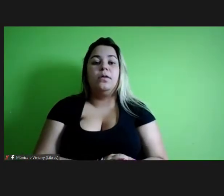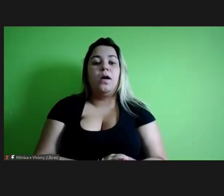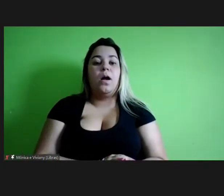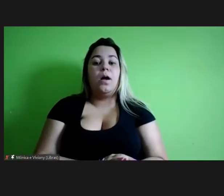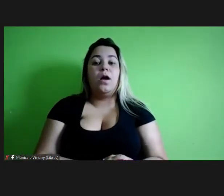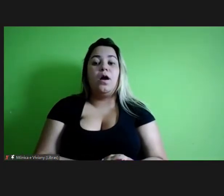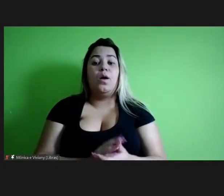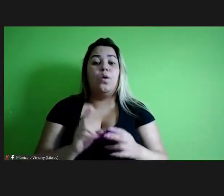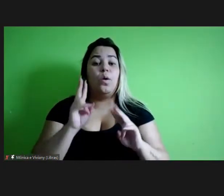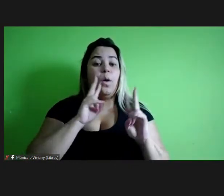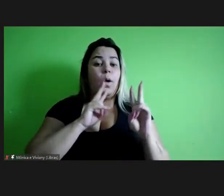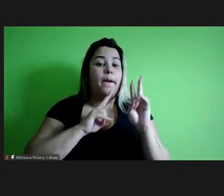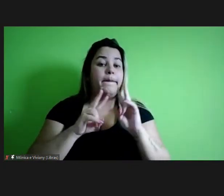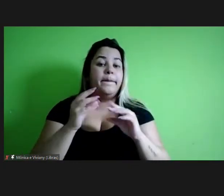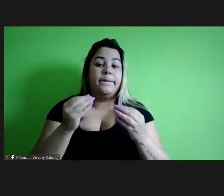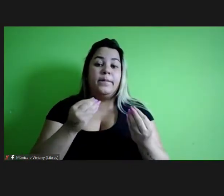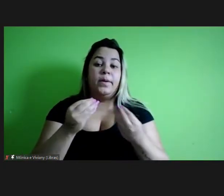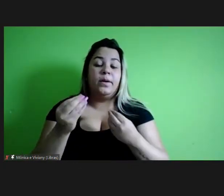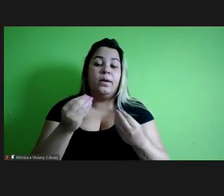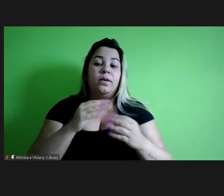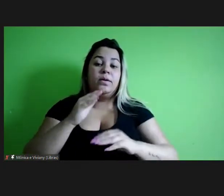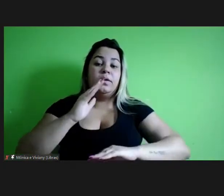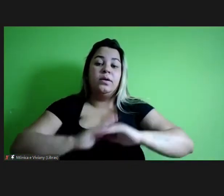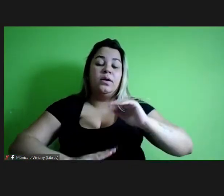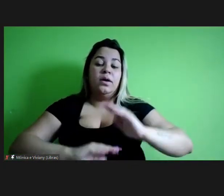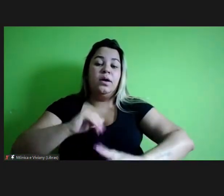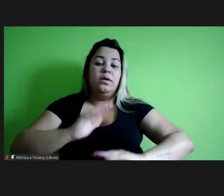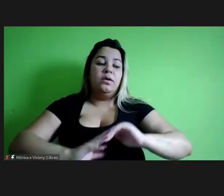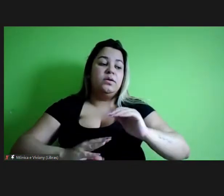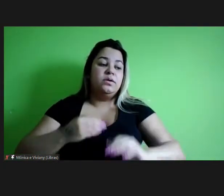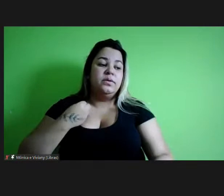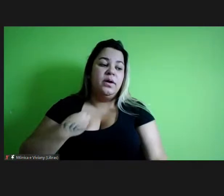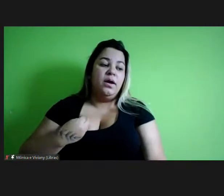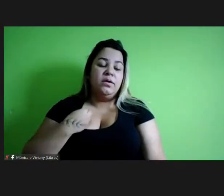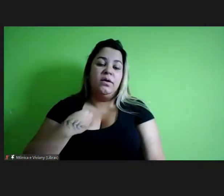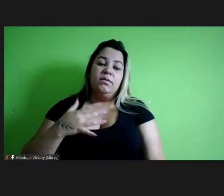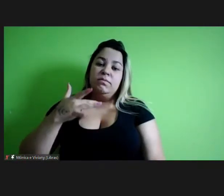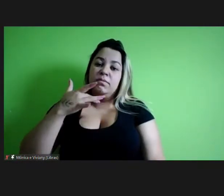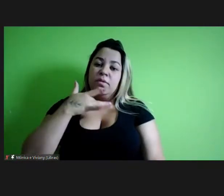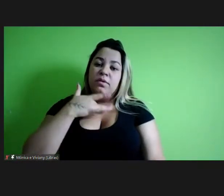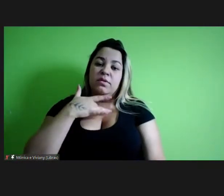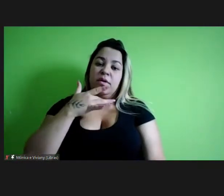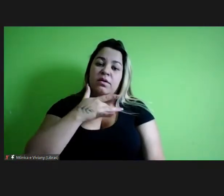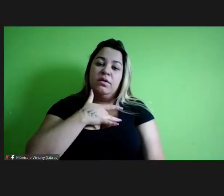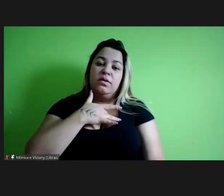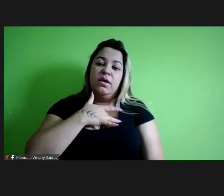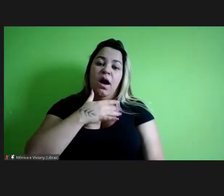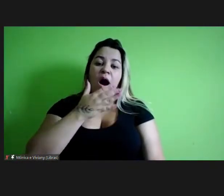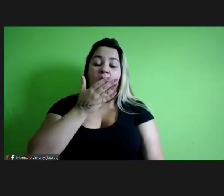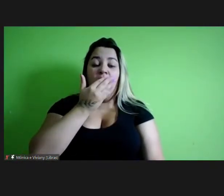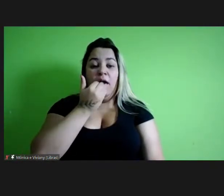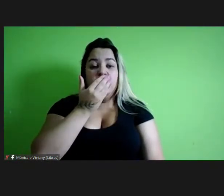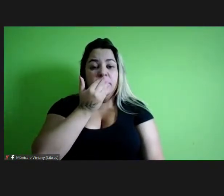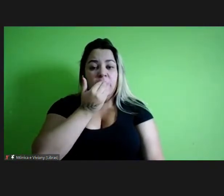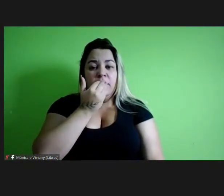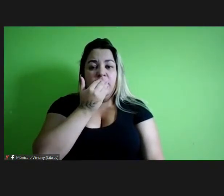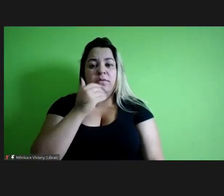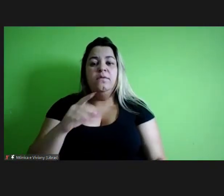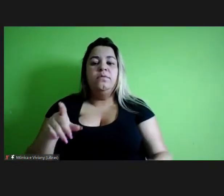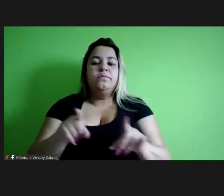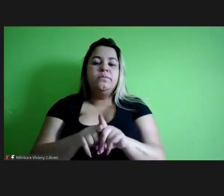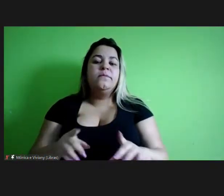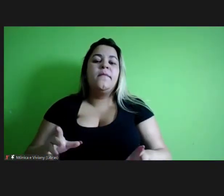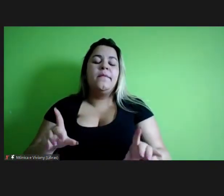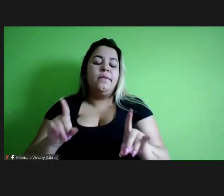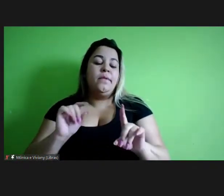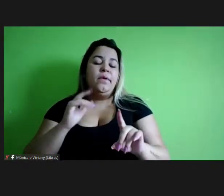these 3D glasses to see how the practices in life and